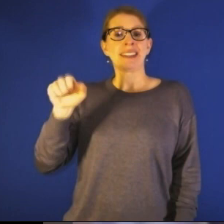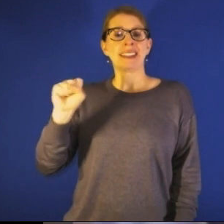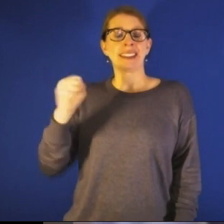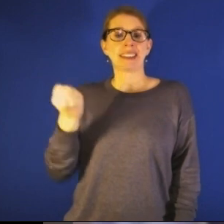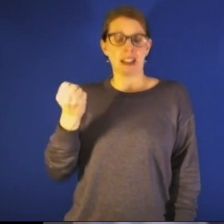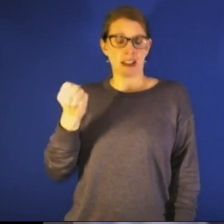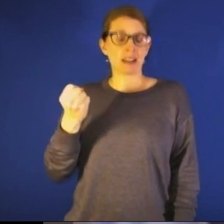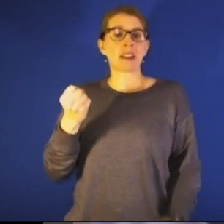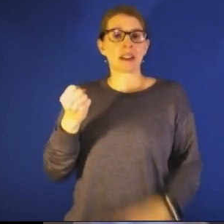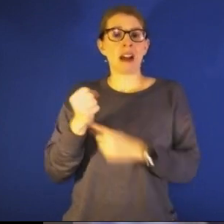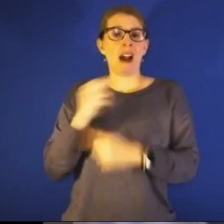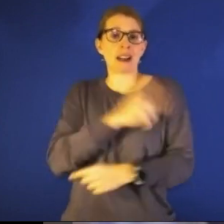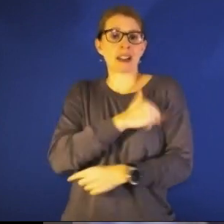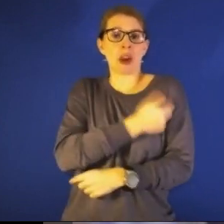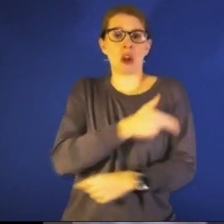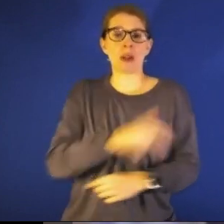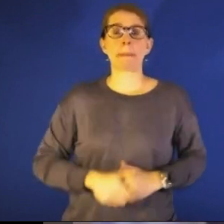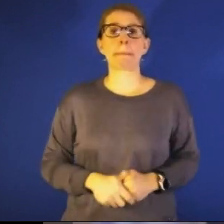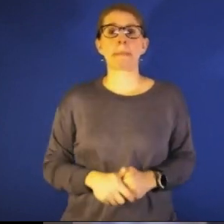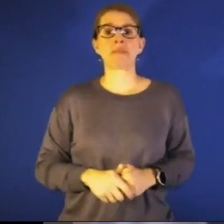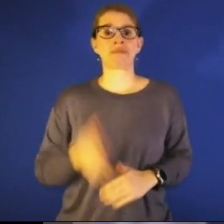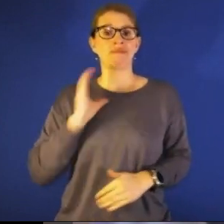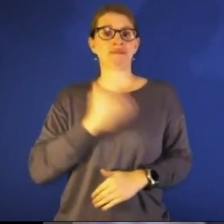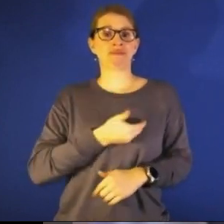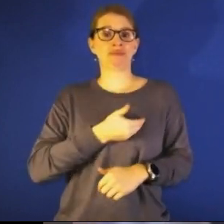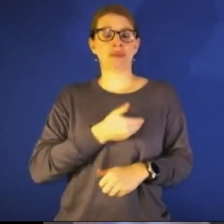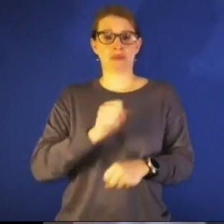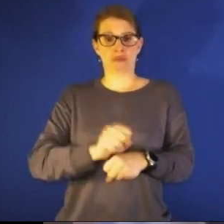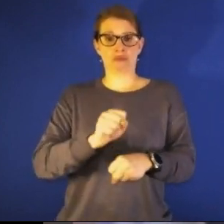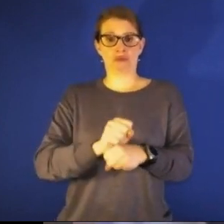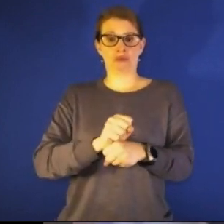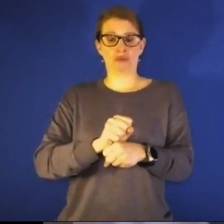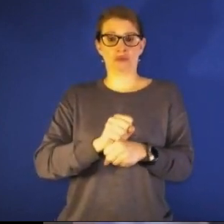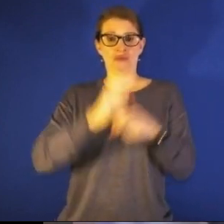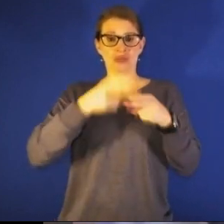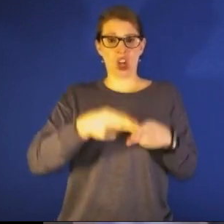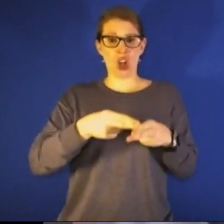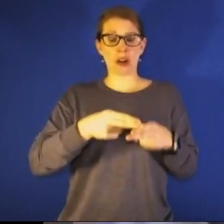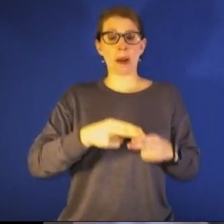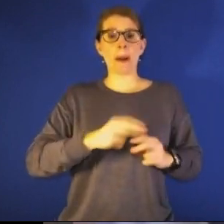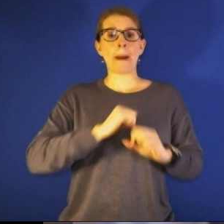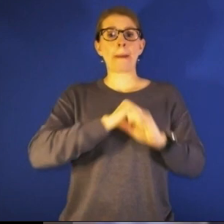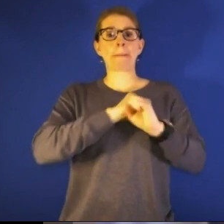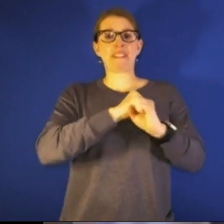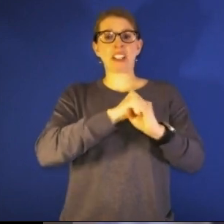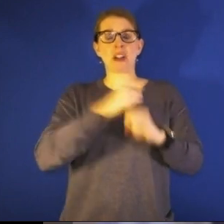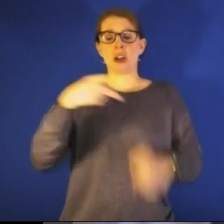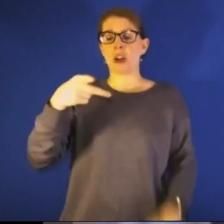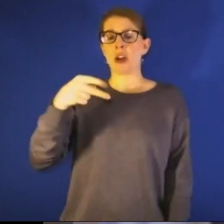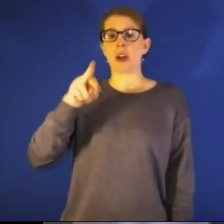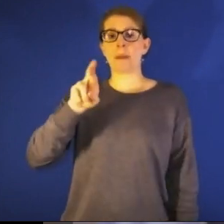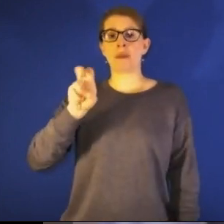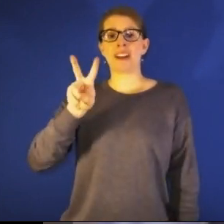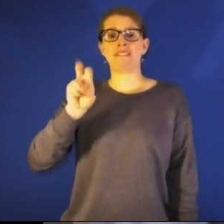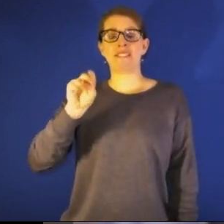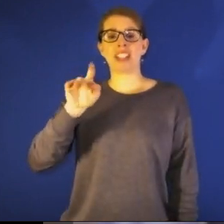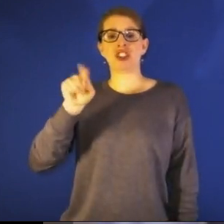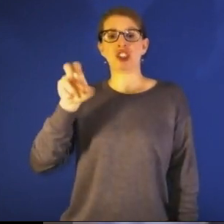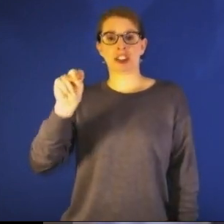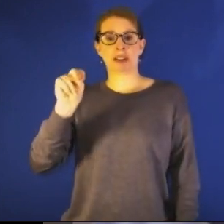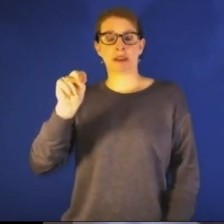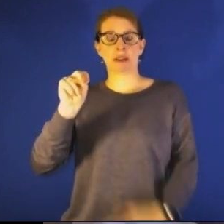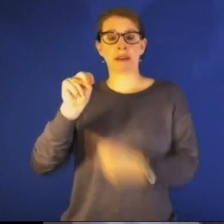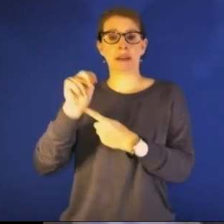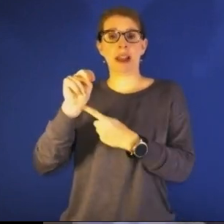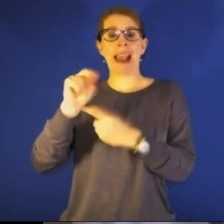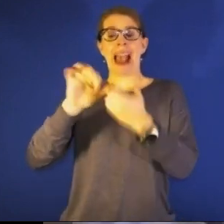Hospital. Our job is prevention, and the easiest way to